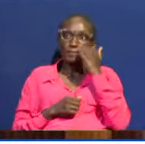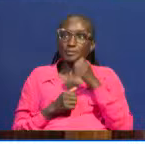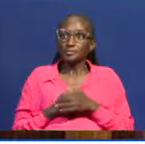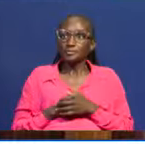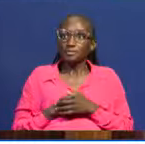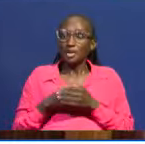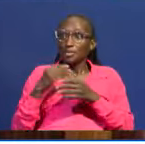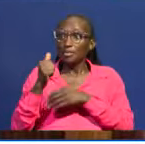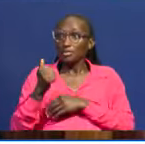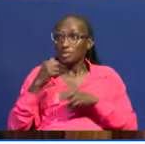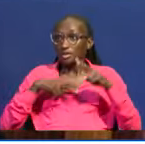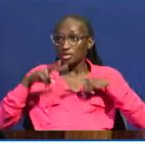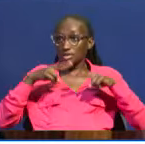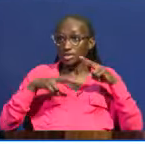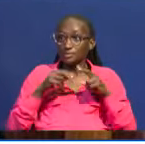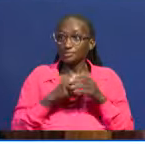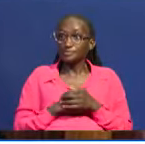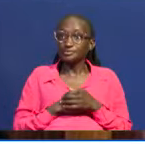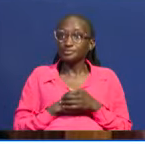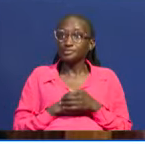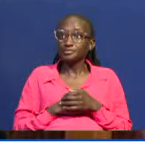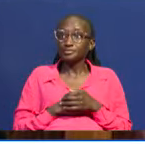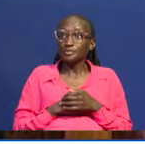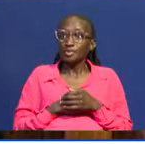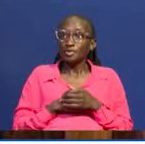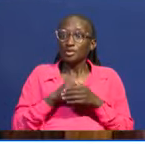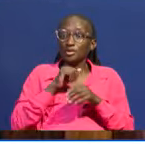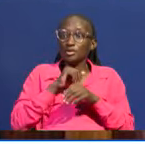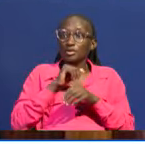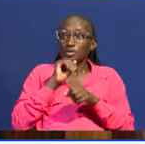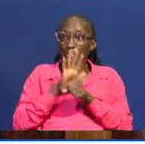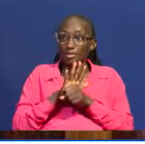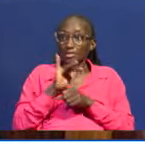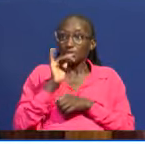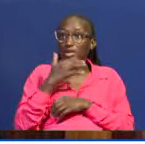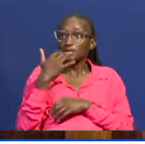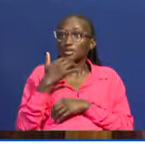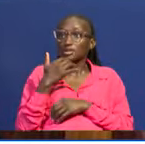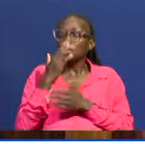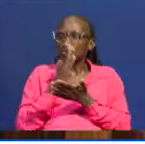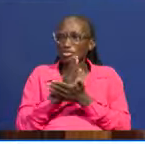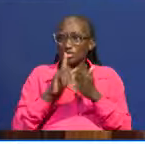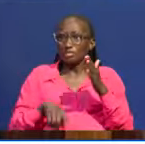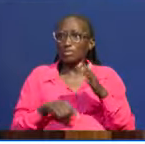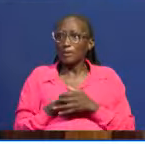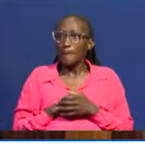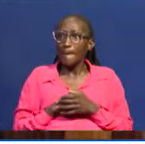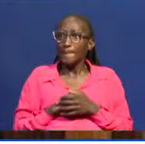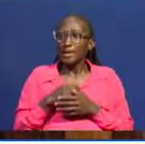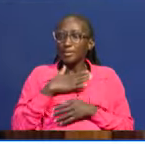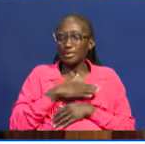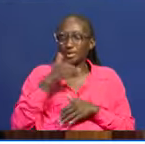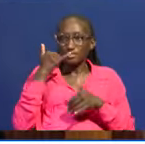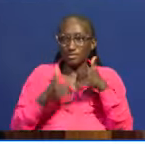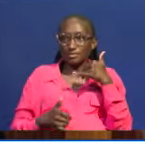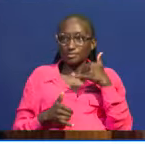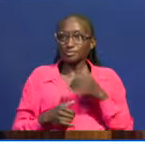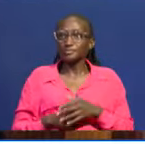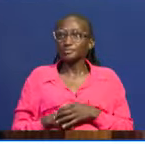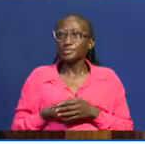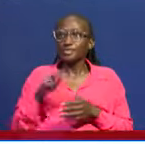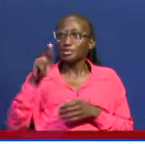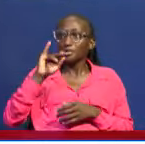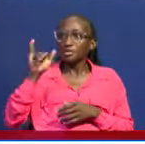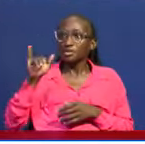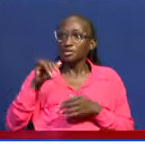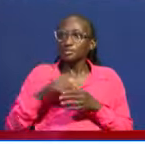we bought the hotel on a promise that the Deputy President, the truth of the matter is that Honorable Mutuse, Jomo